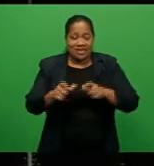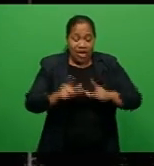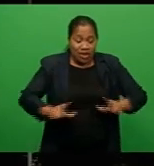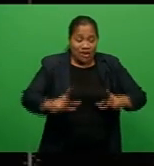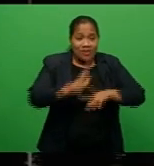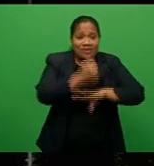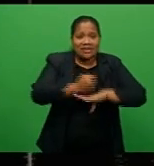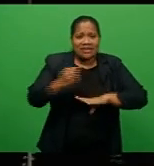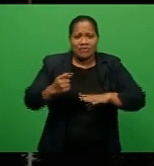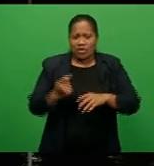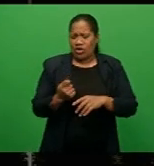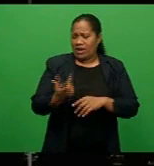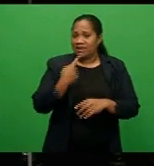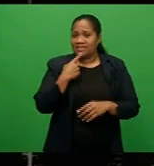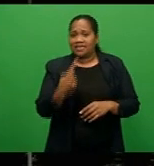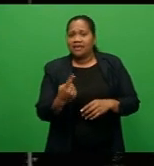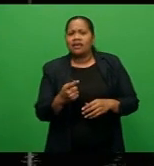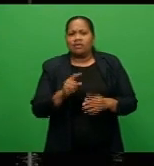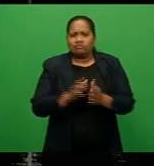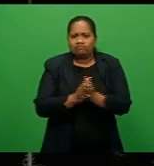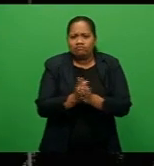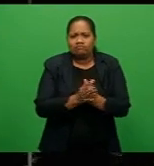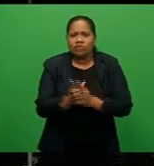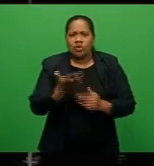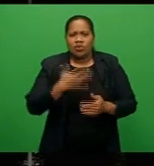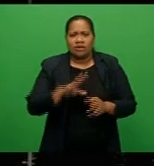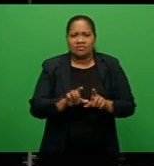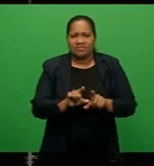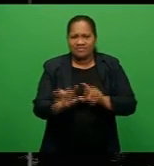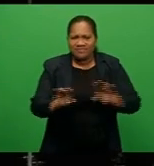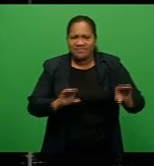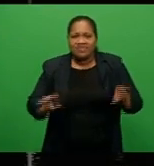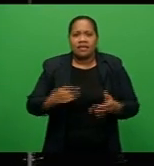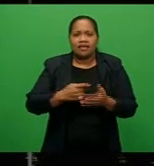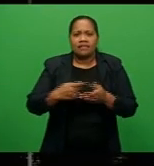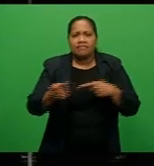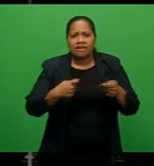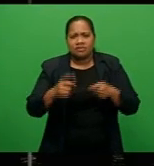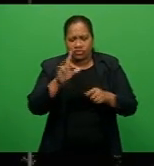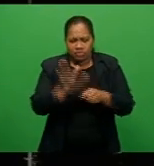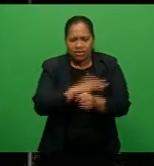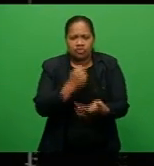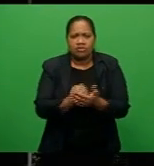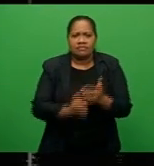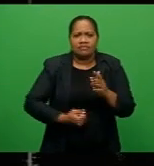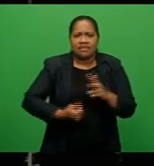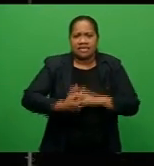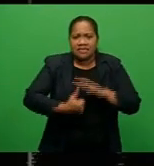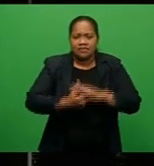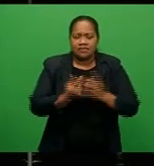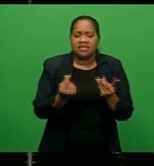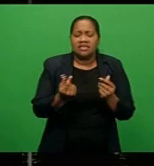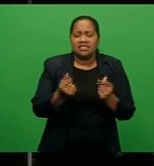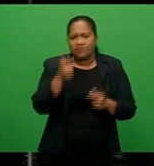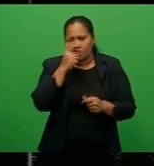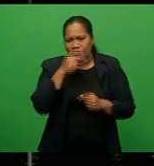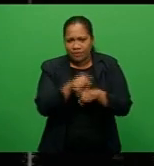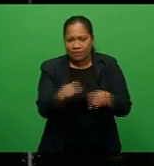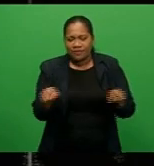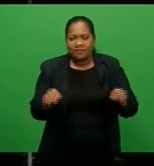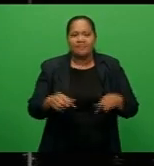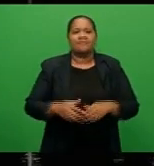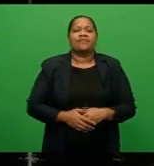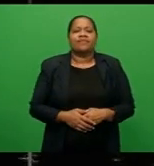ministry had earlier said that they were keen on decentralizing markets to ensure they're accessible and easier for the public. Kelly Vavala